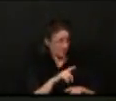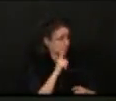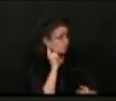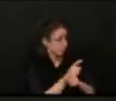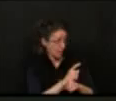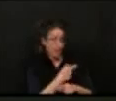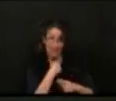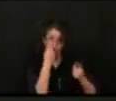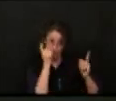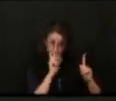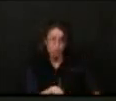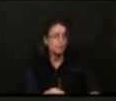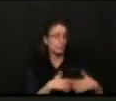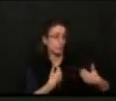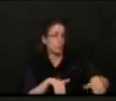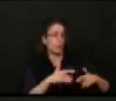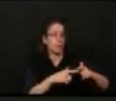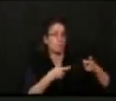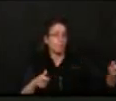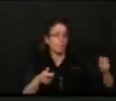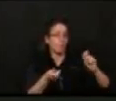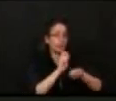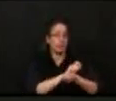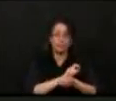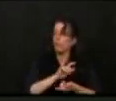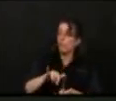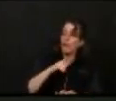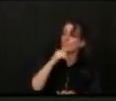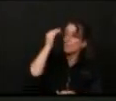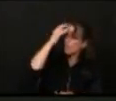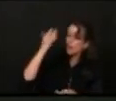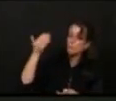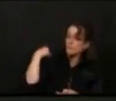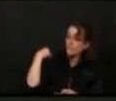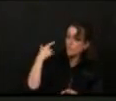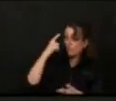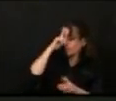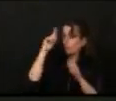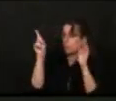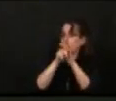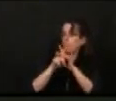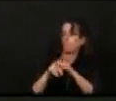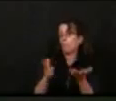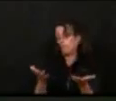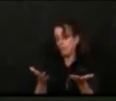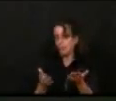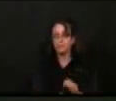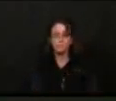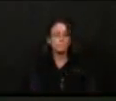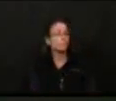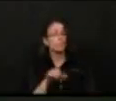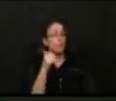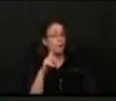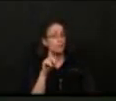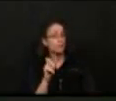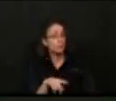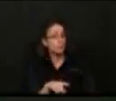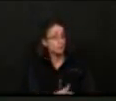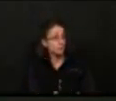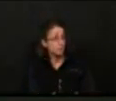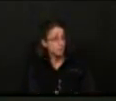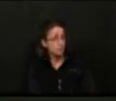maintenance. It just came to me. Great. Other questions from anybody on the board?